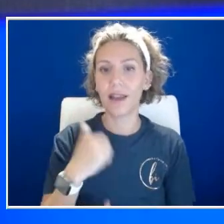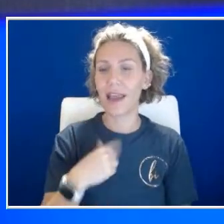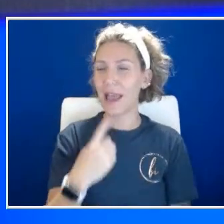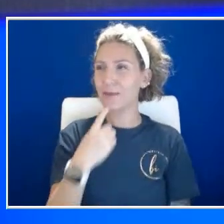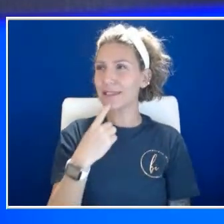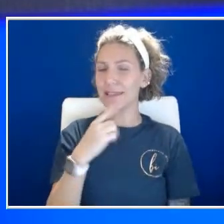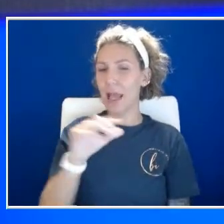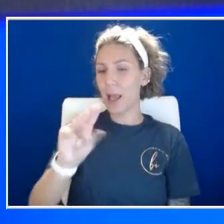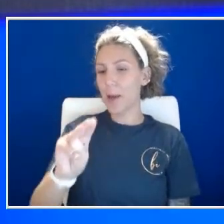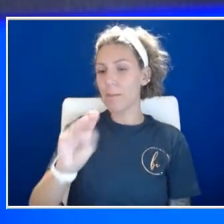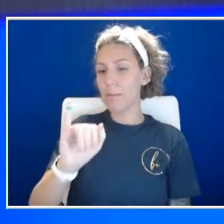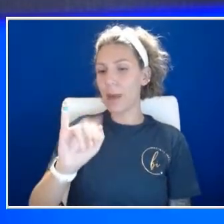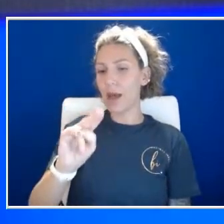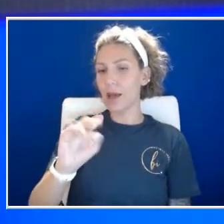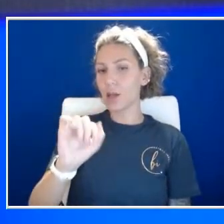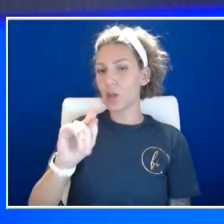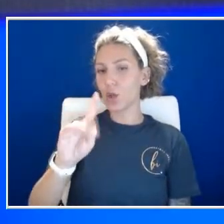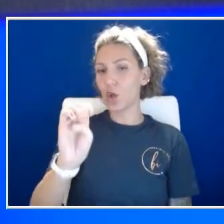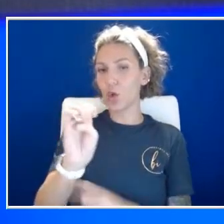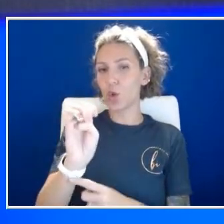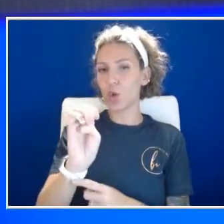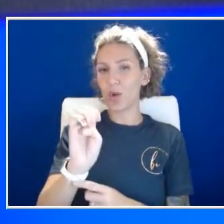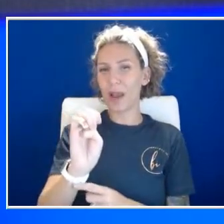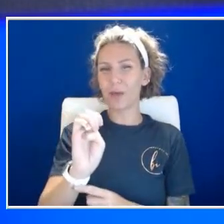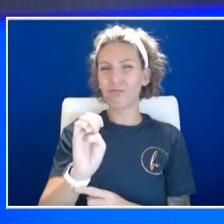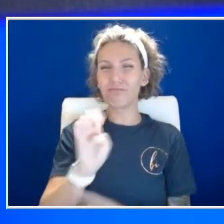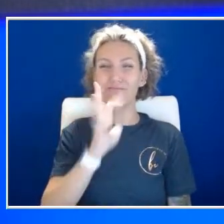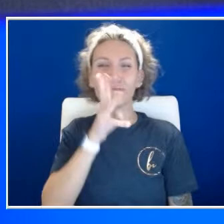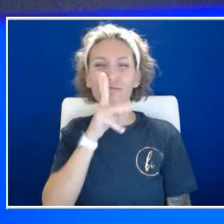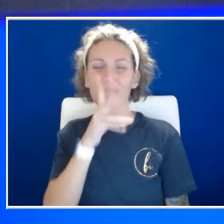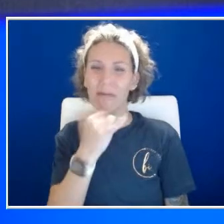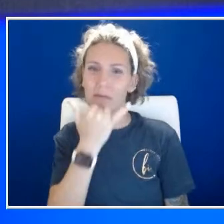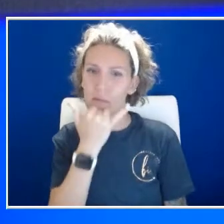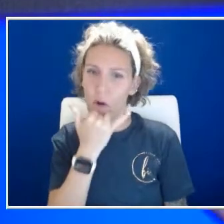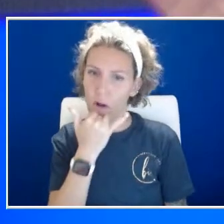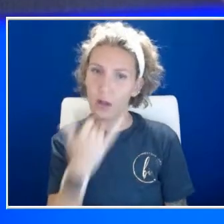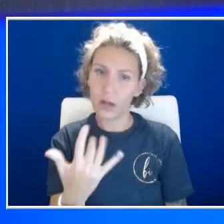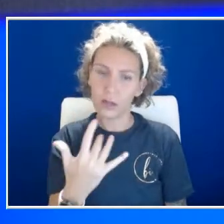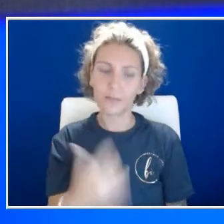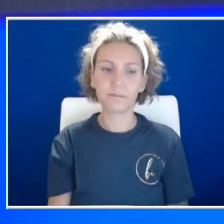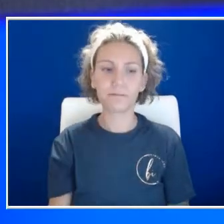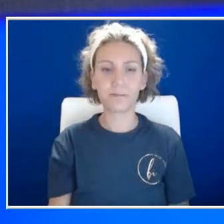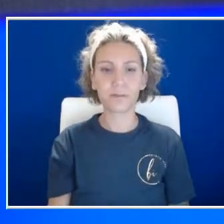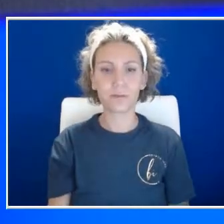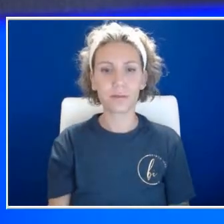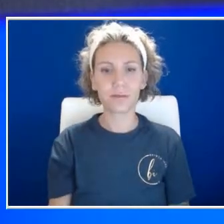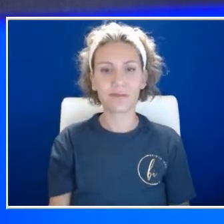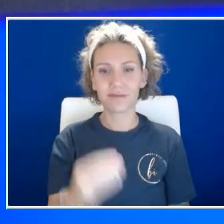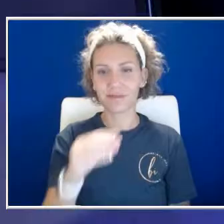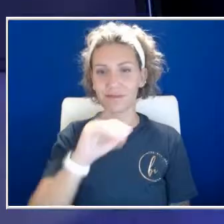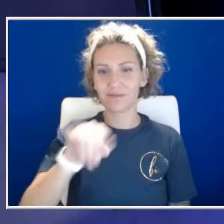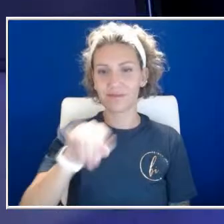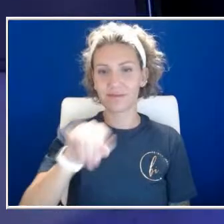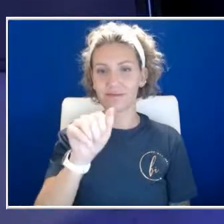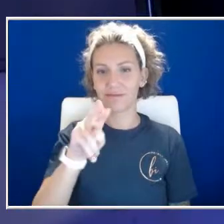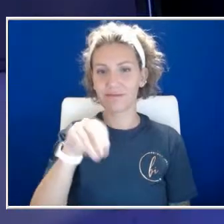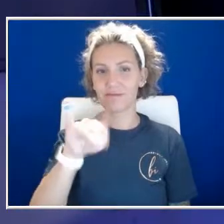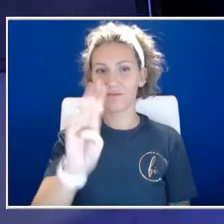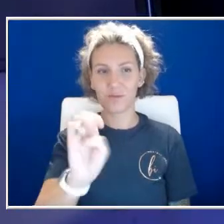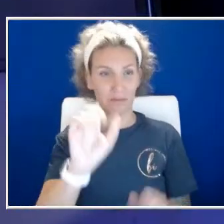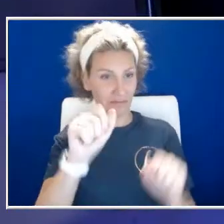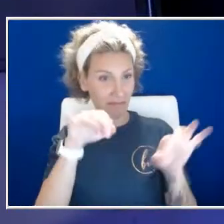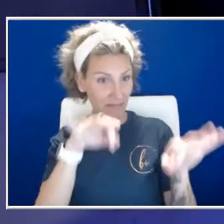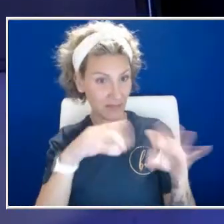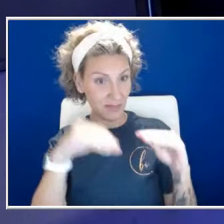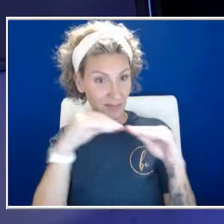would mispronounce a lot of words. And Jamie can tell you more about this than I can. And that just gets better over time? It was